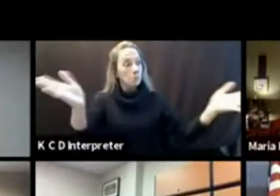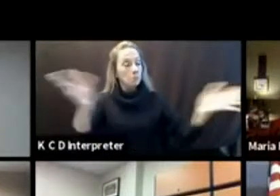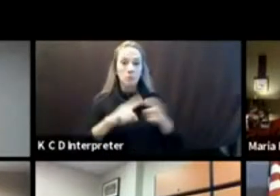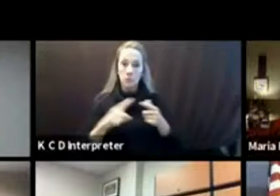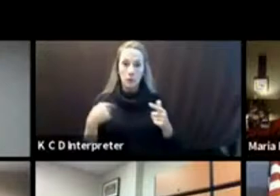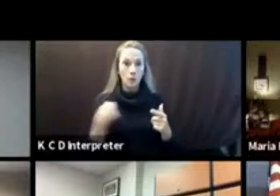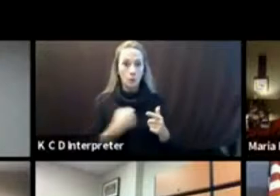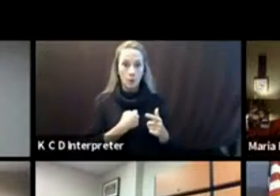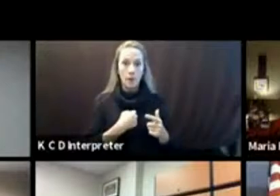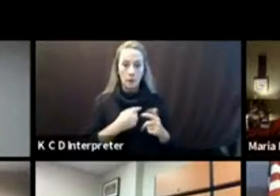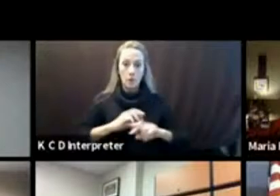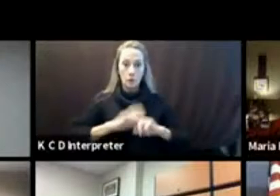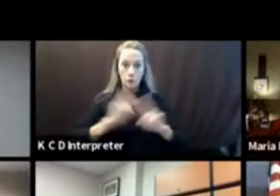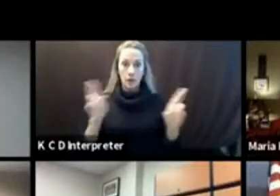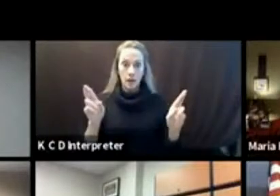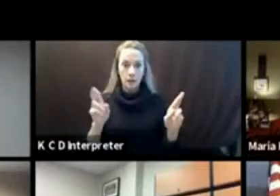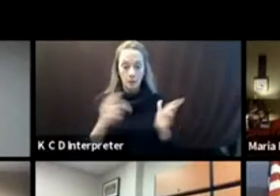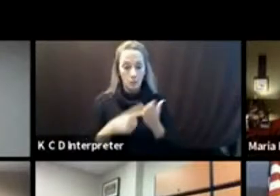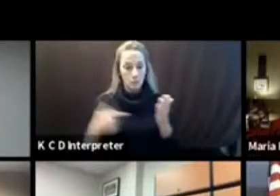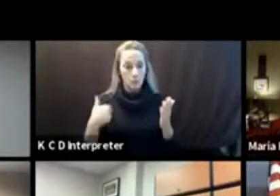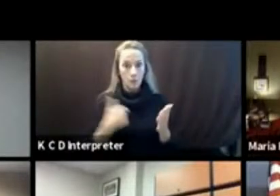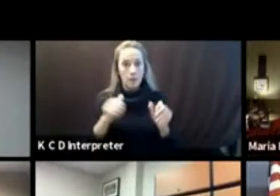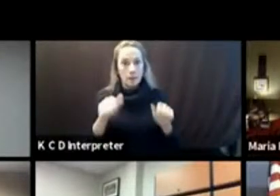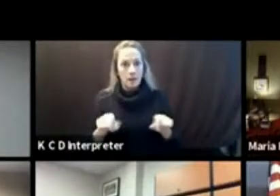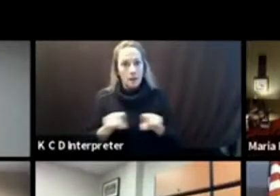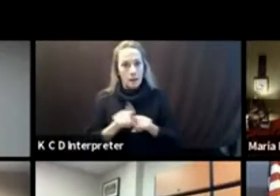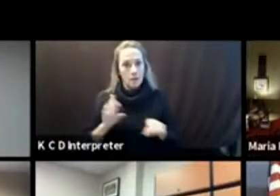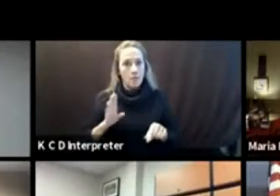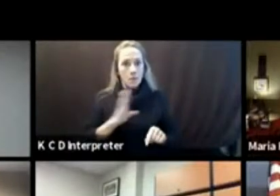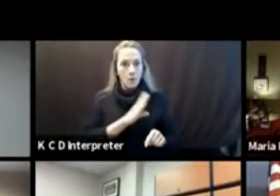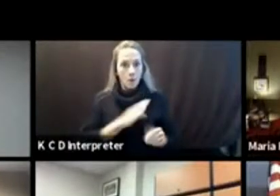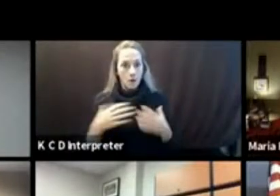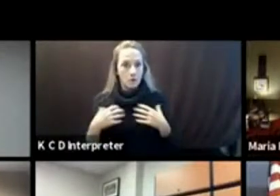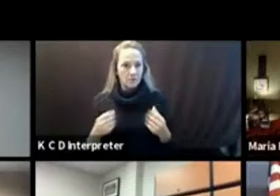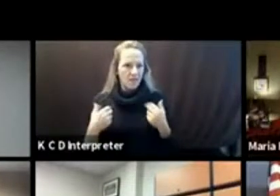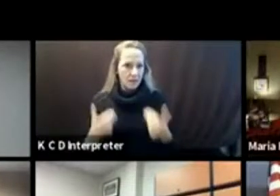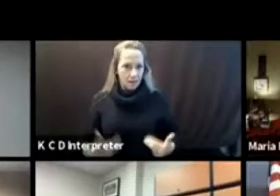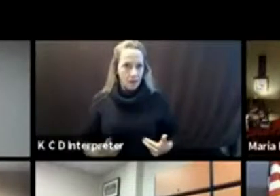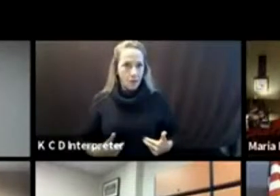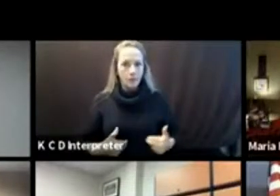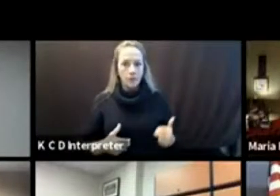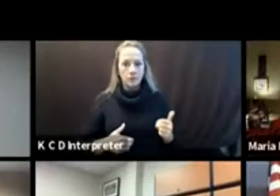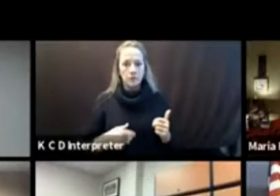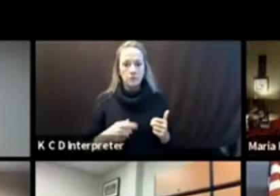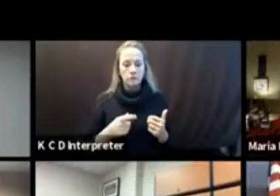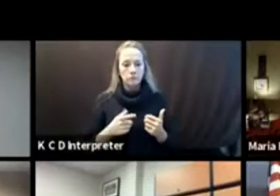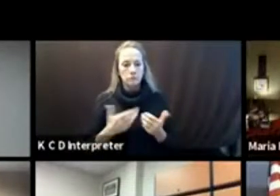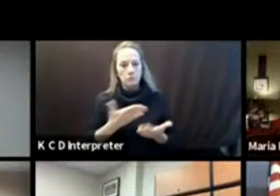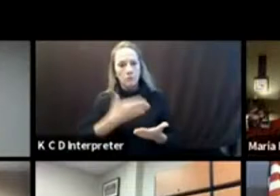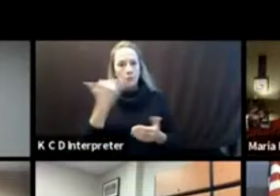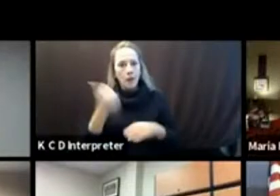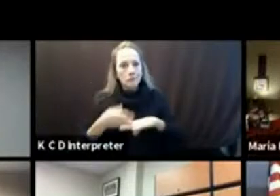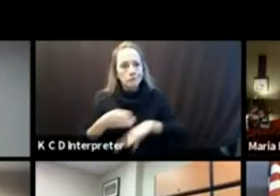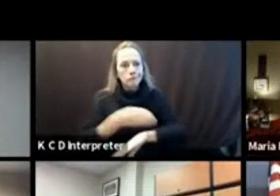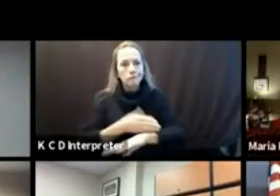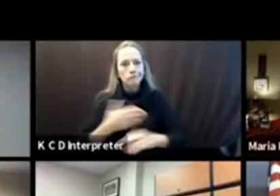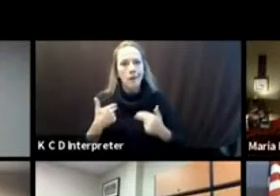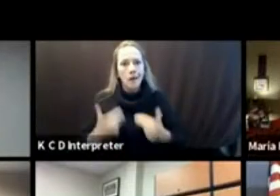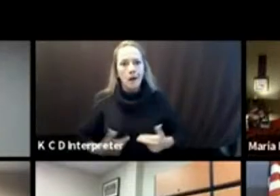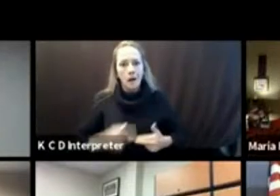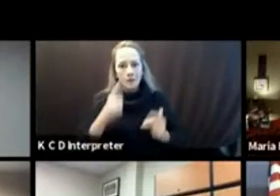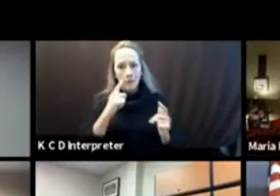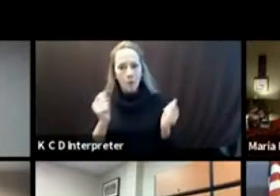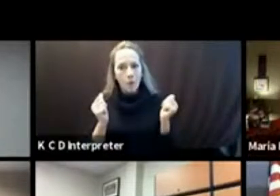ready to do what we can as the Board of Health to look for better health for all of us. And trying